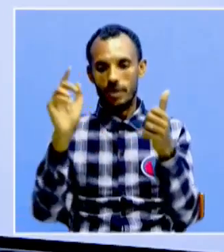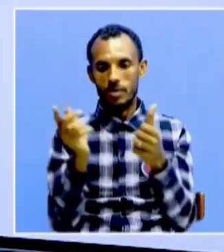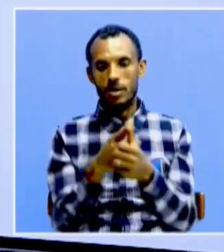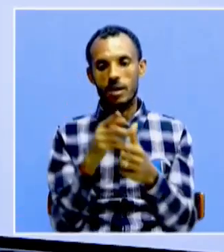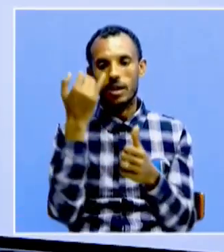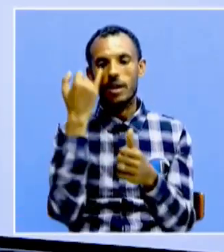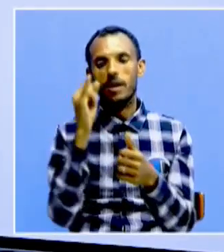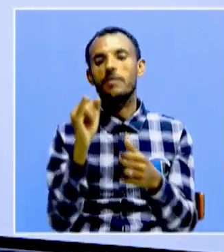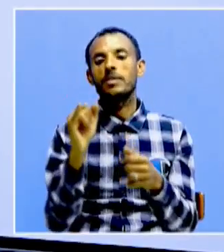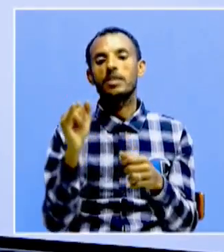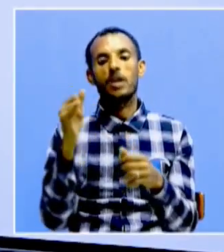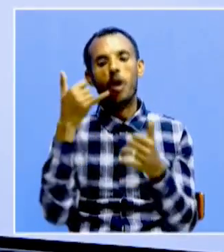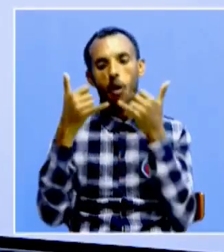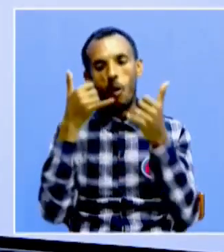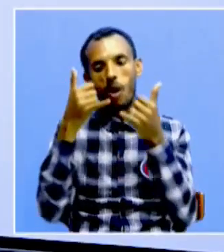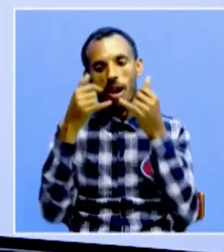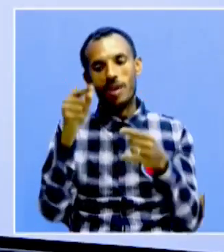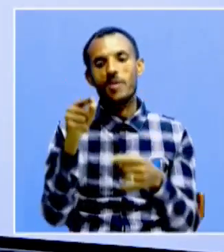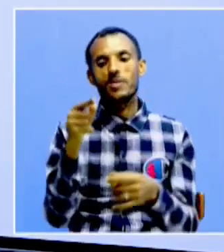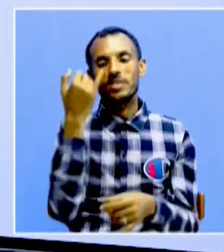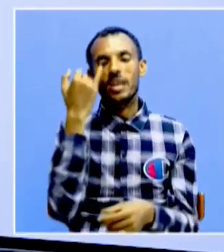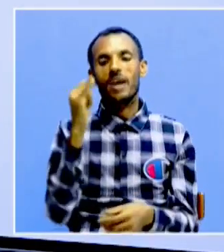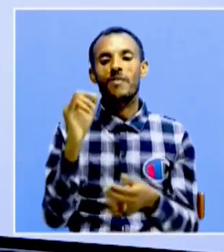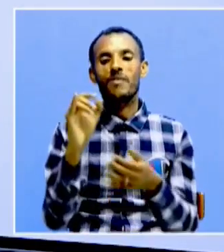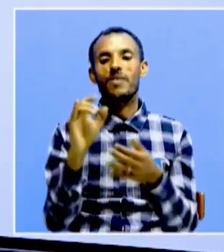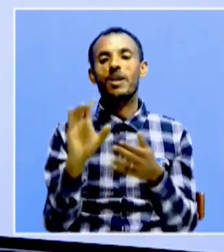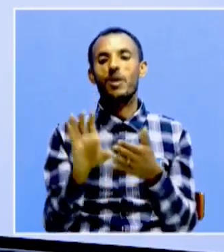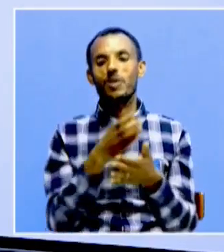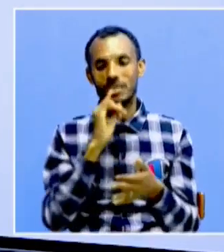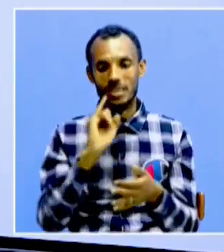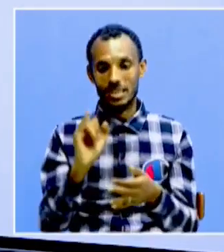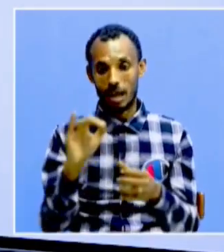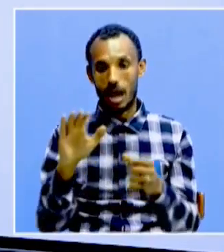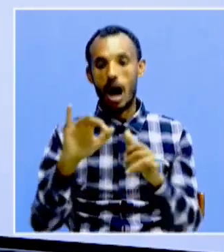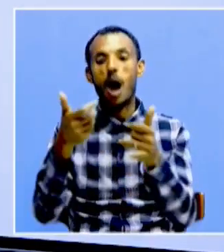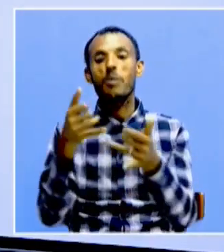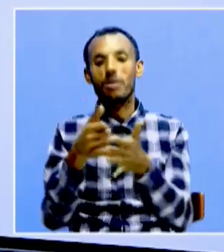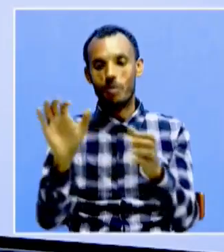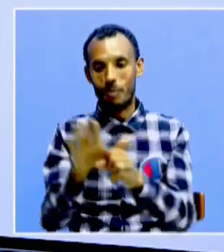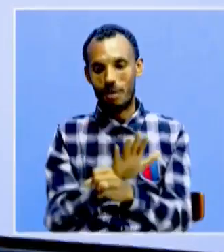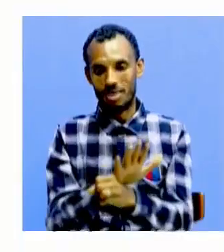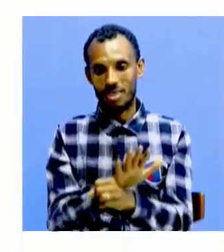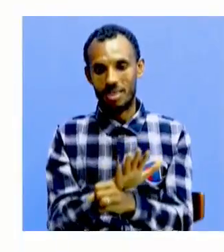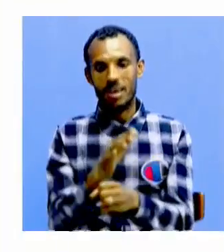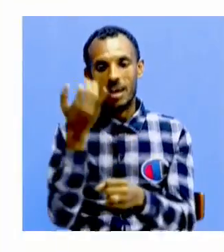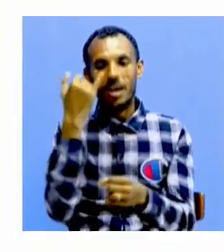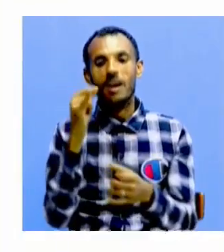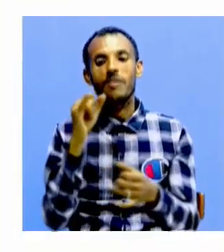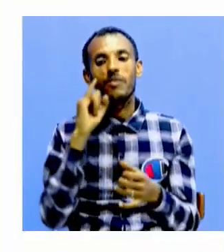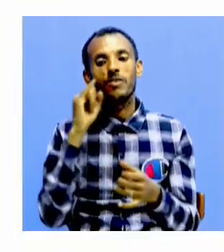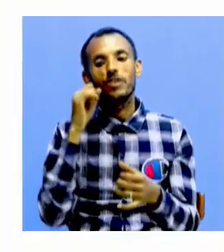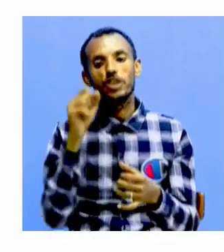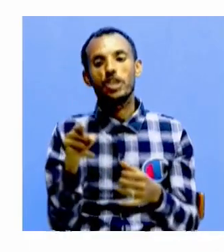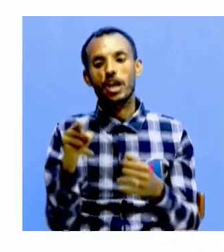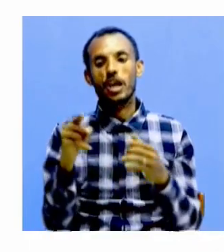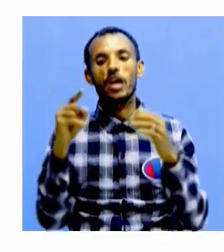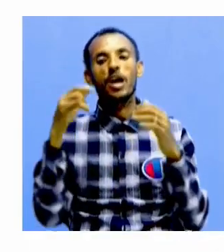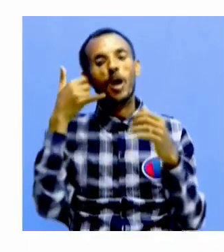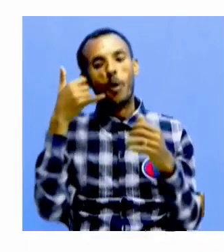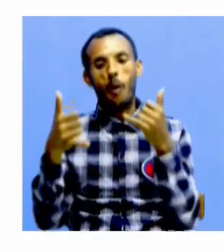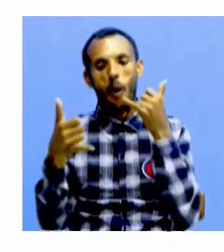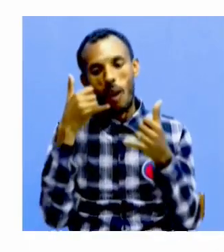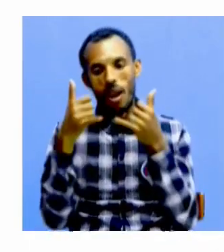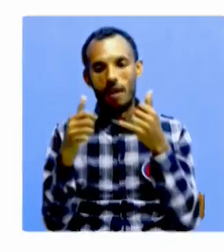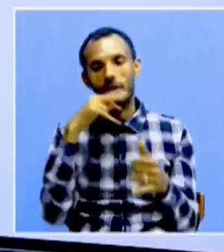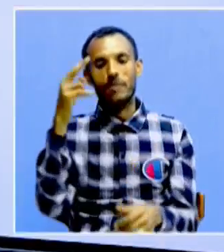she called you, now the if clause is completed. How is it completed? If she called, verb 2, which is